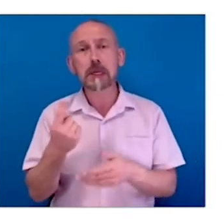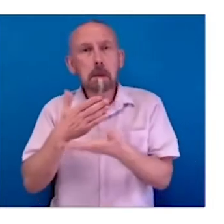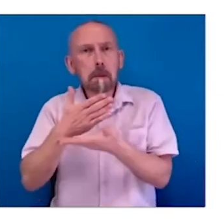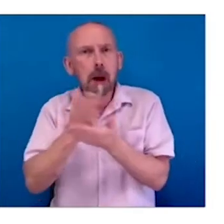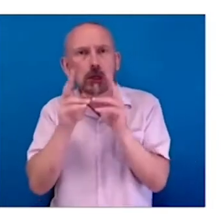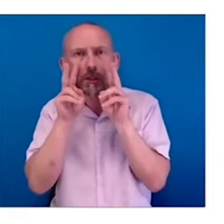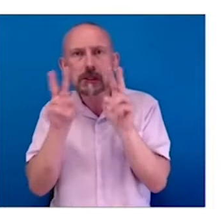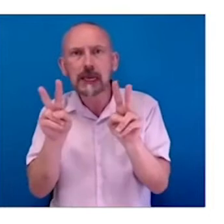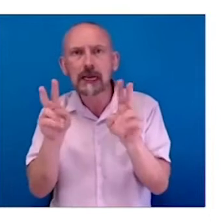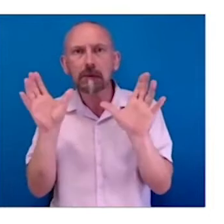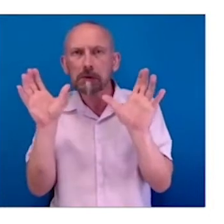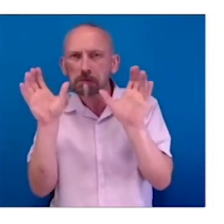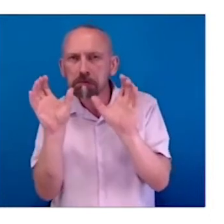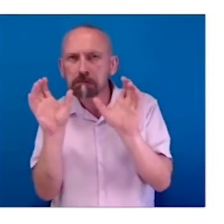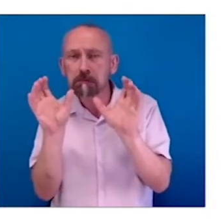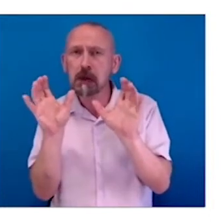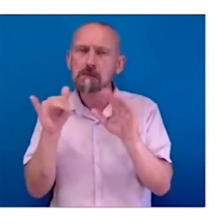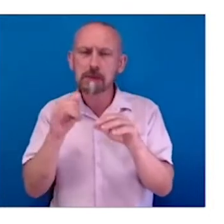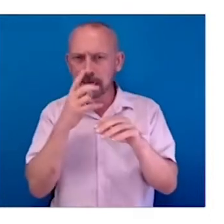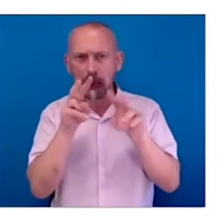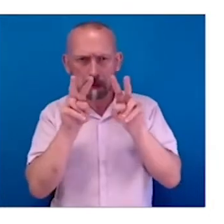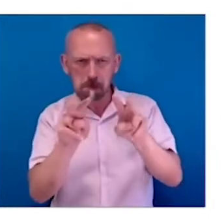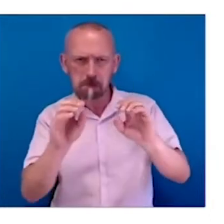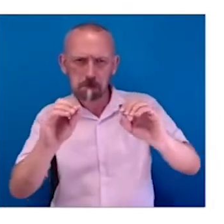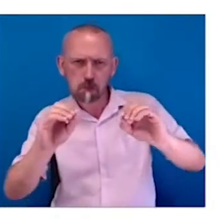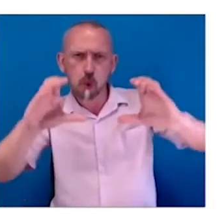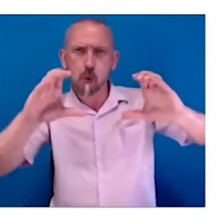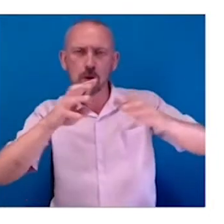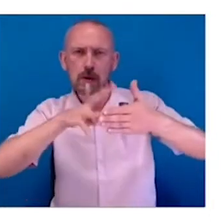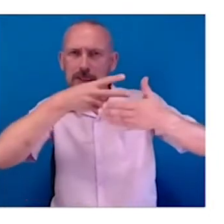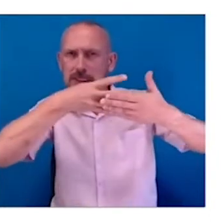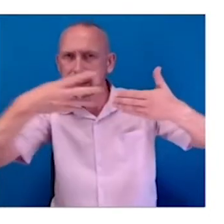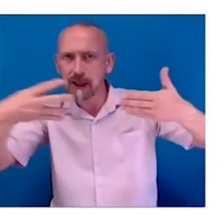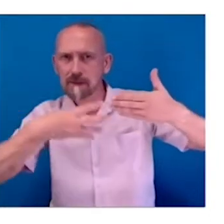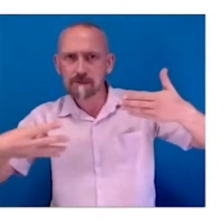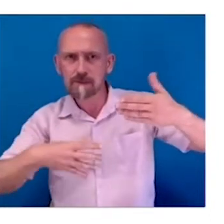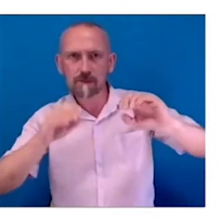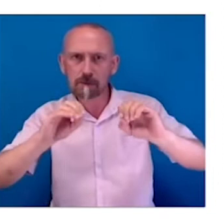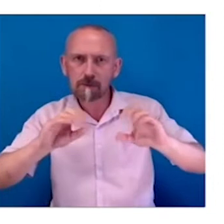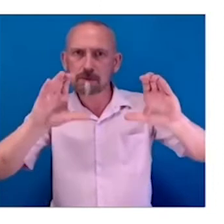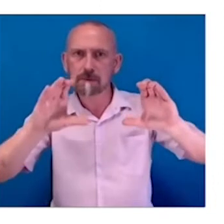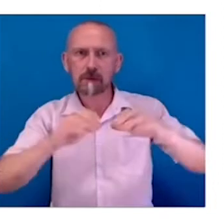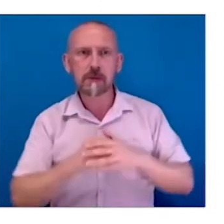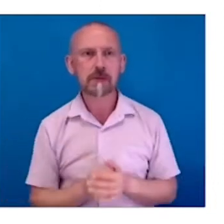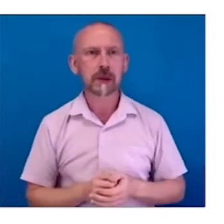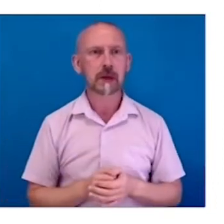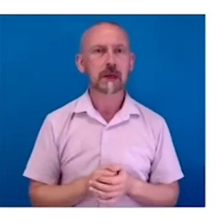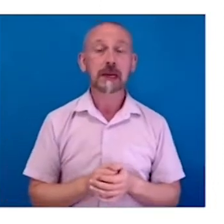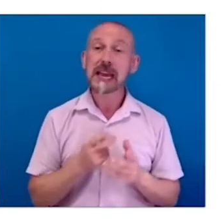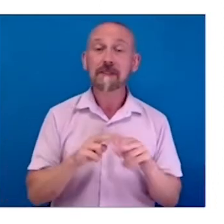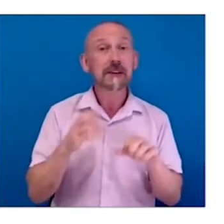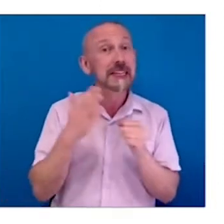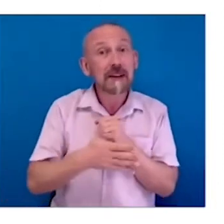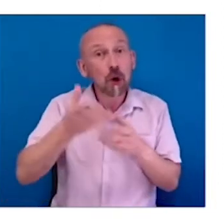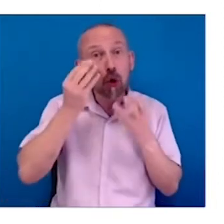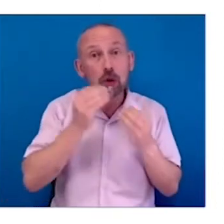need modified stave notation. Those who have not learned Braille through lack of exposure to it